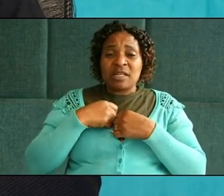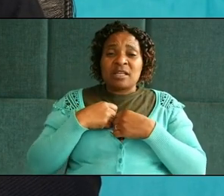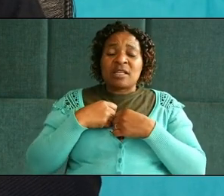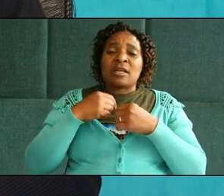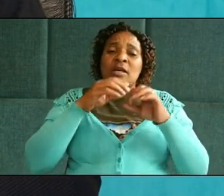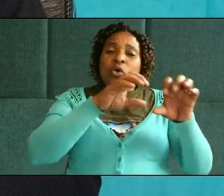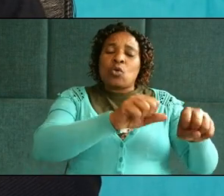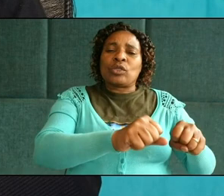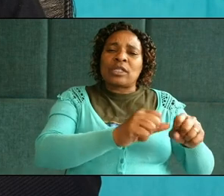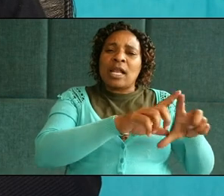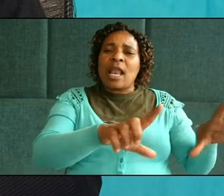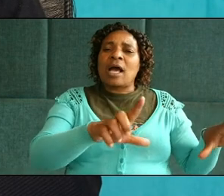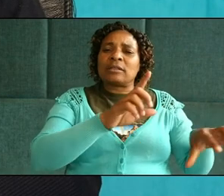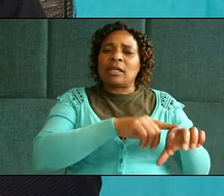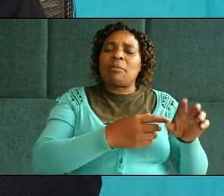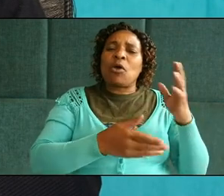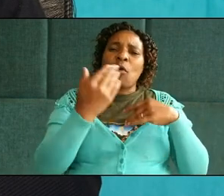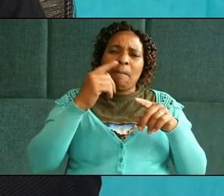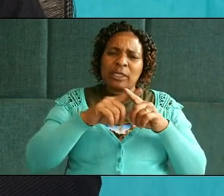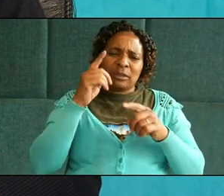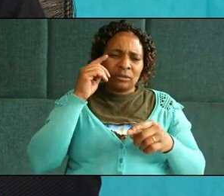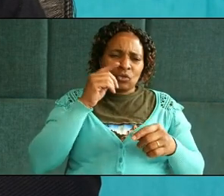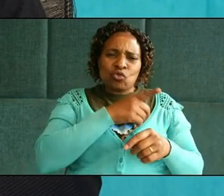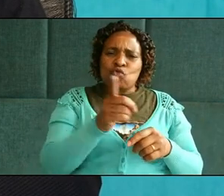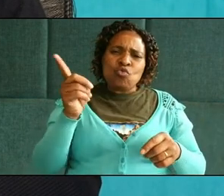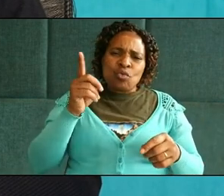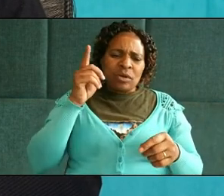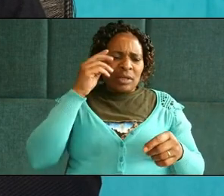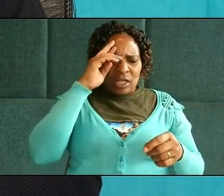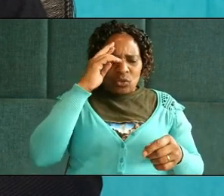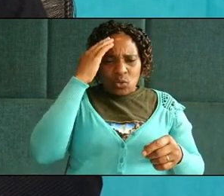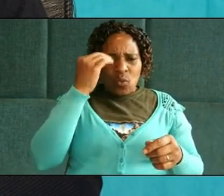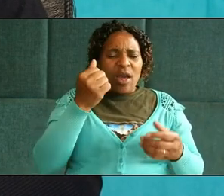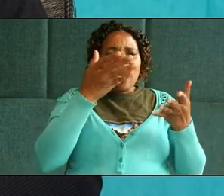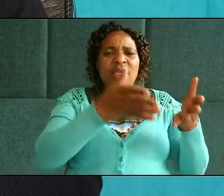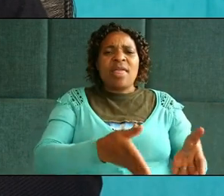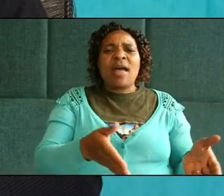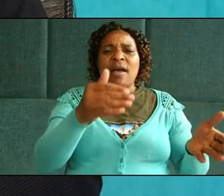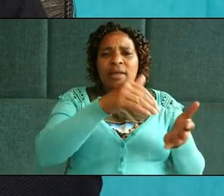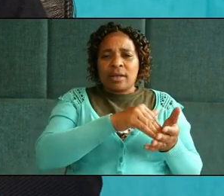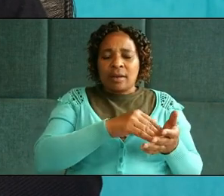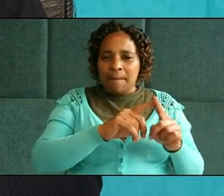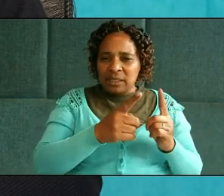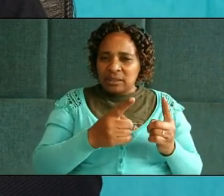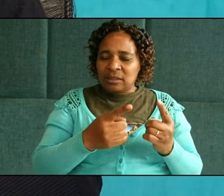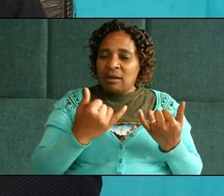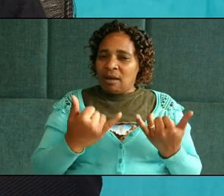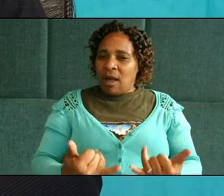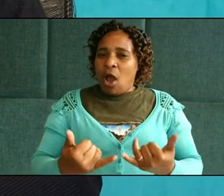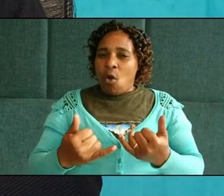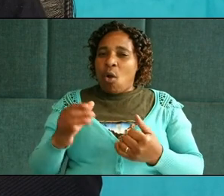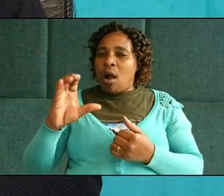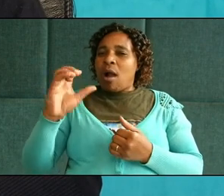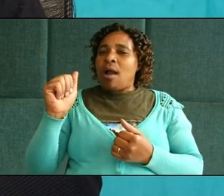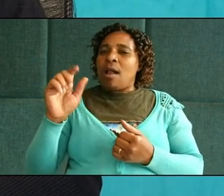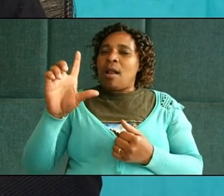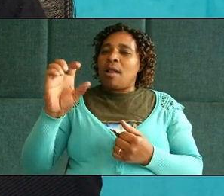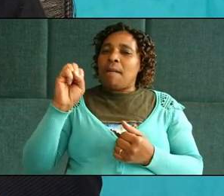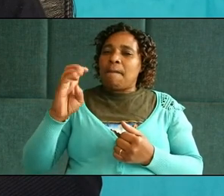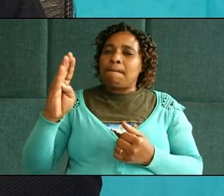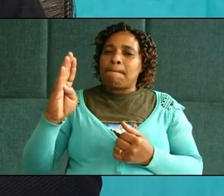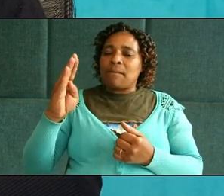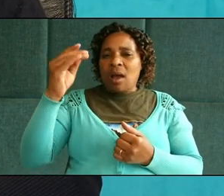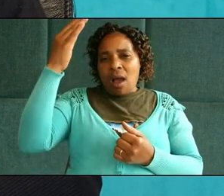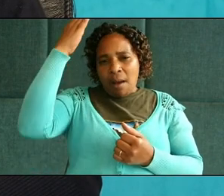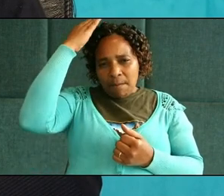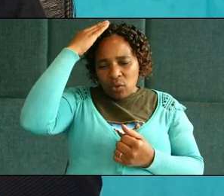time ago. You guys and your unbelief is the reason we are still here. You know, so I find Caleb really humble, and I